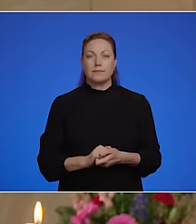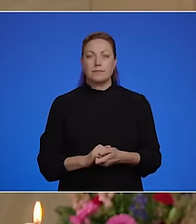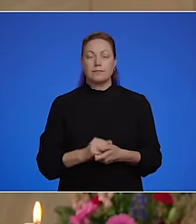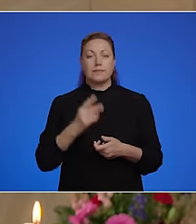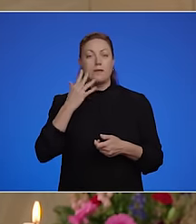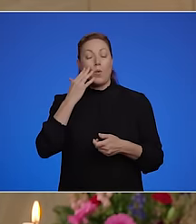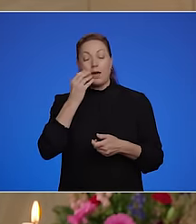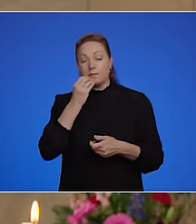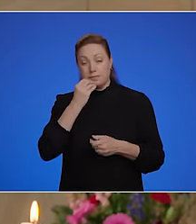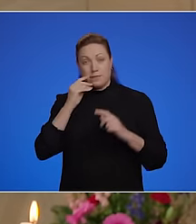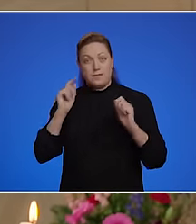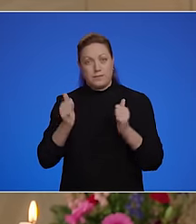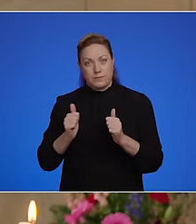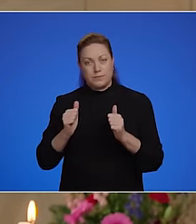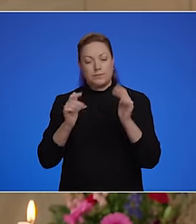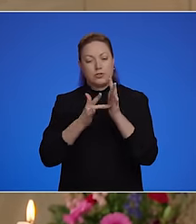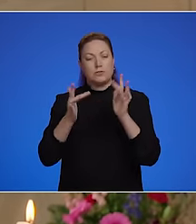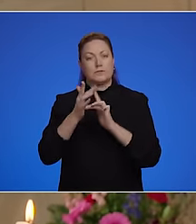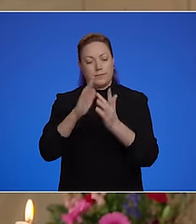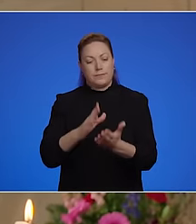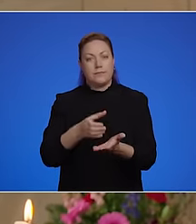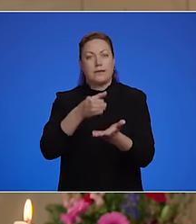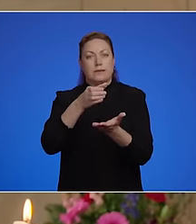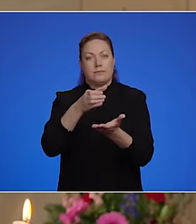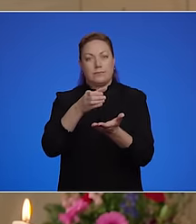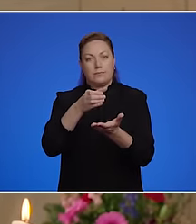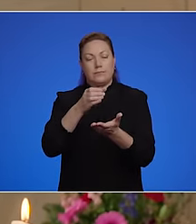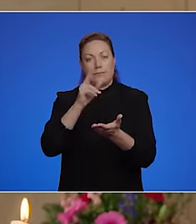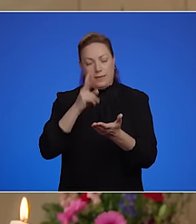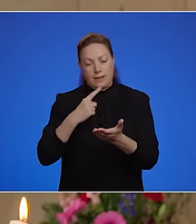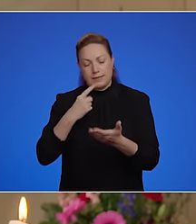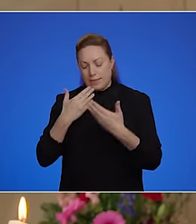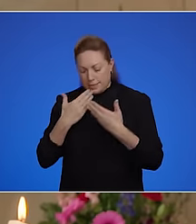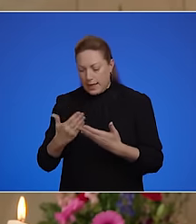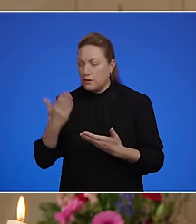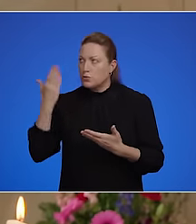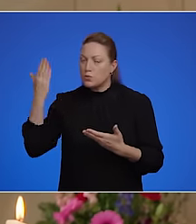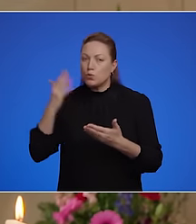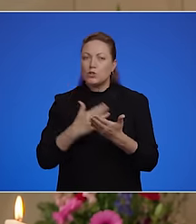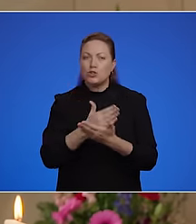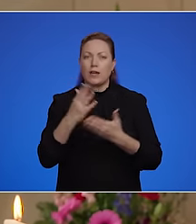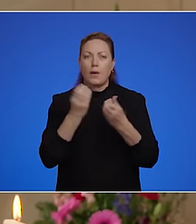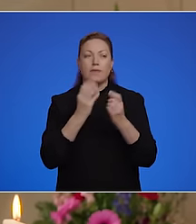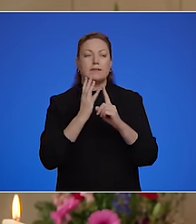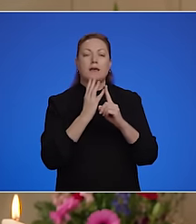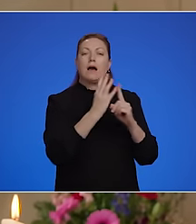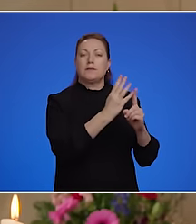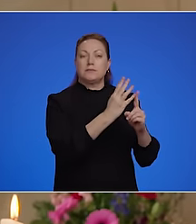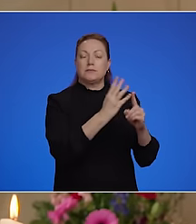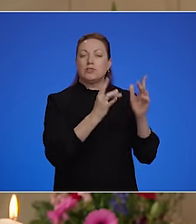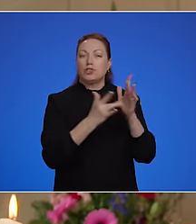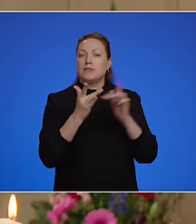In a similar way, when supper was ended, he took the chalice, and once more giving thanks, he gave it to his disciples,